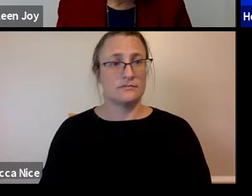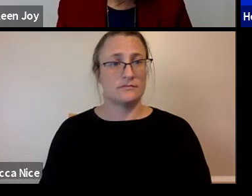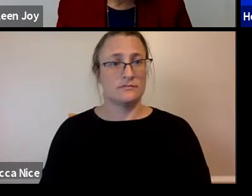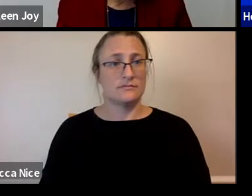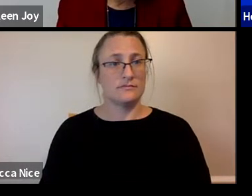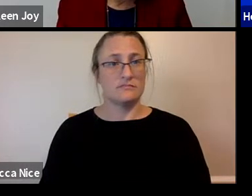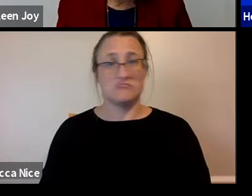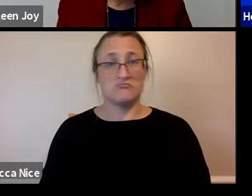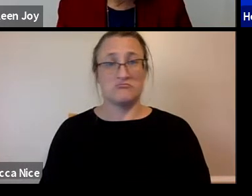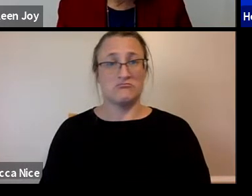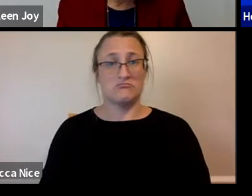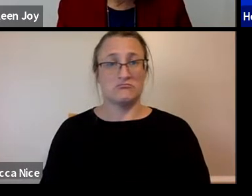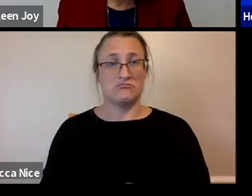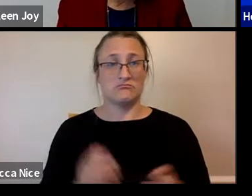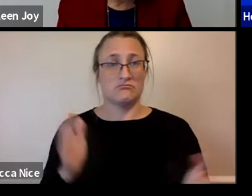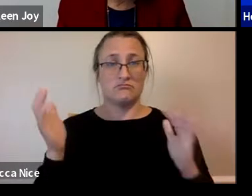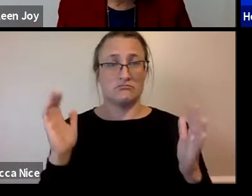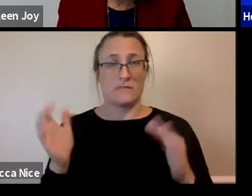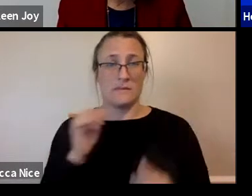Apparently not.